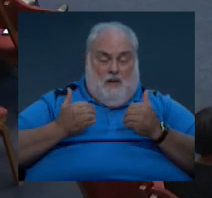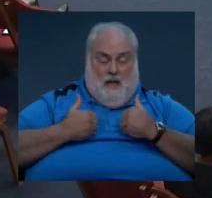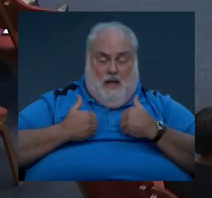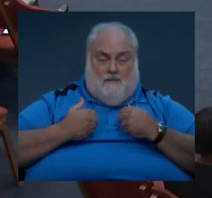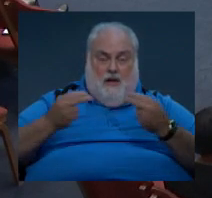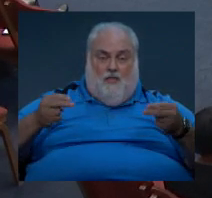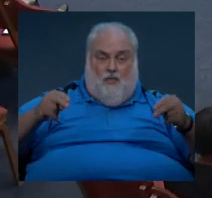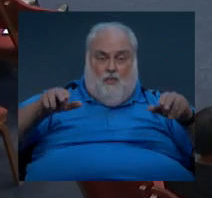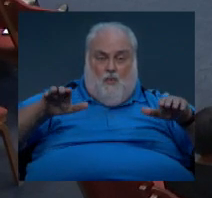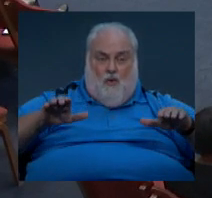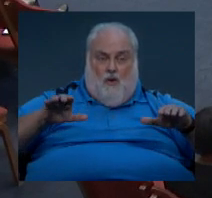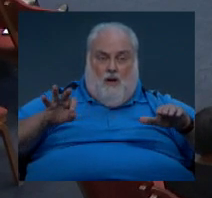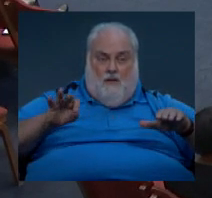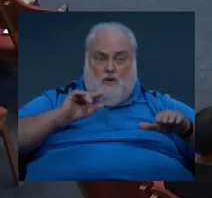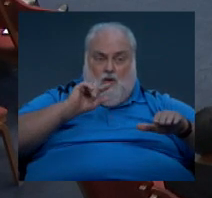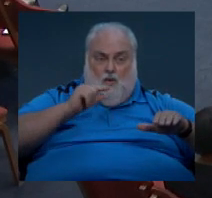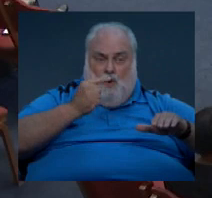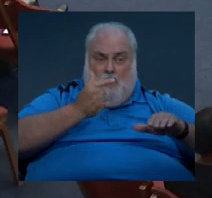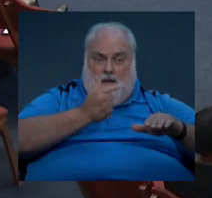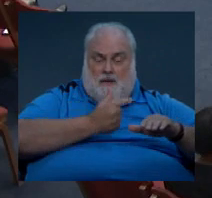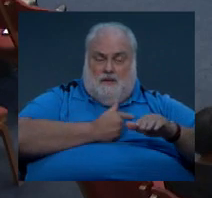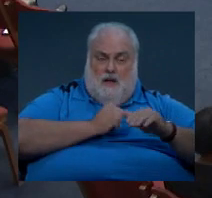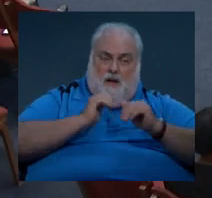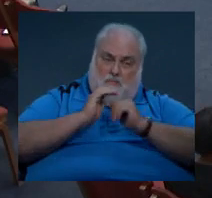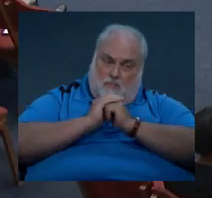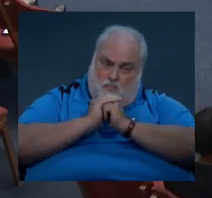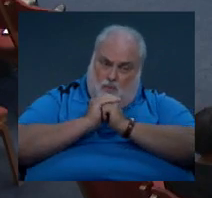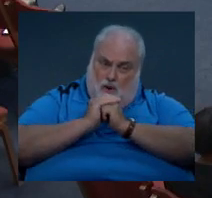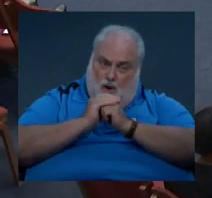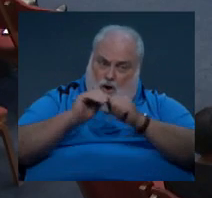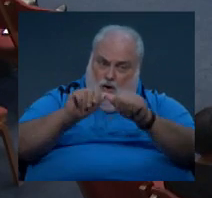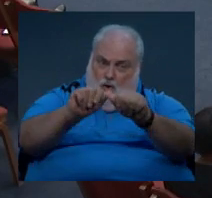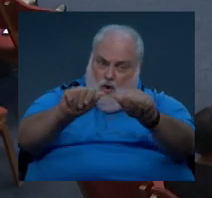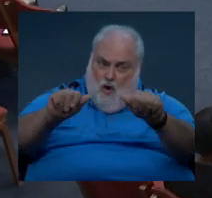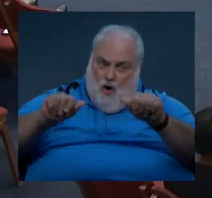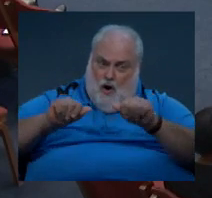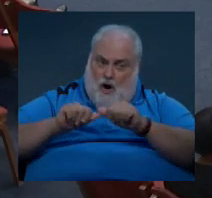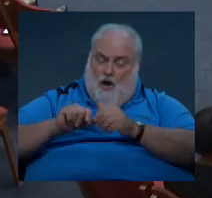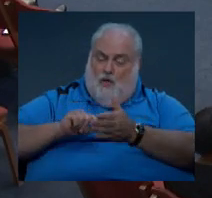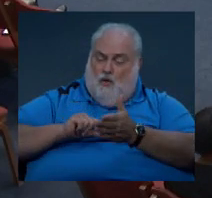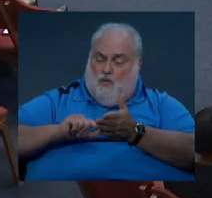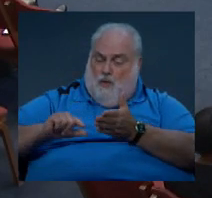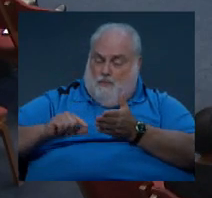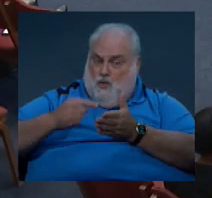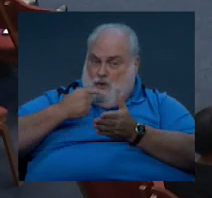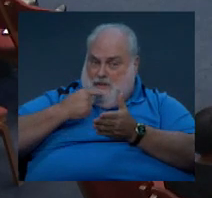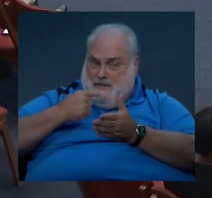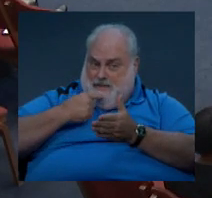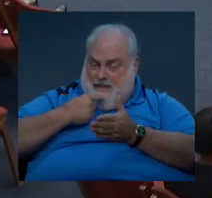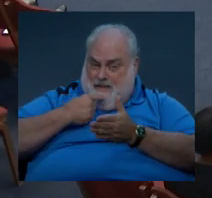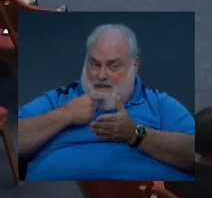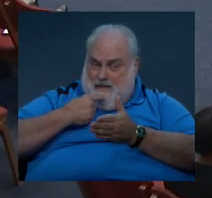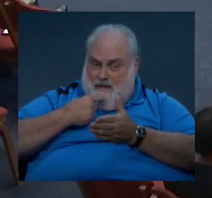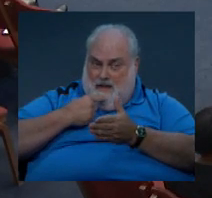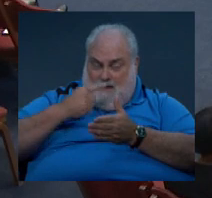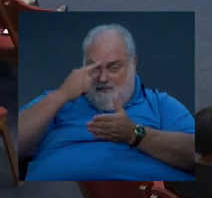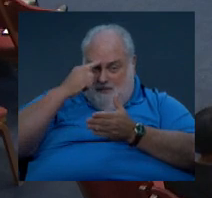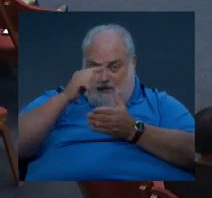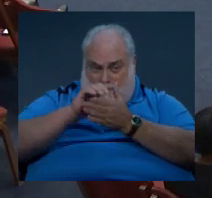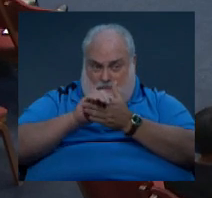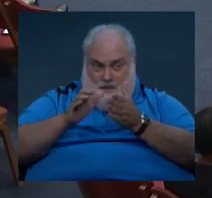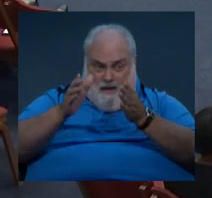throne of grace prayer garden is that the scripture says that for the believer,